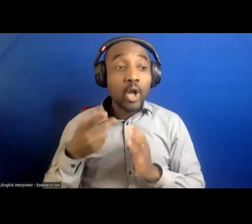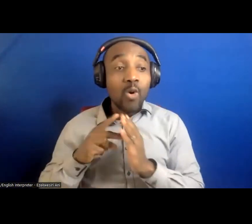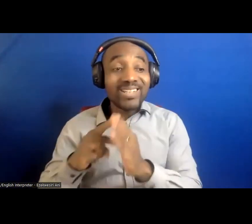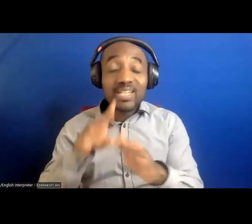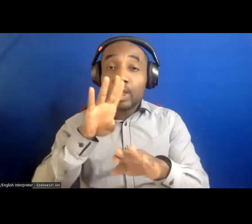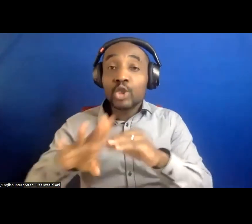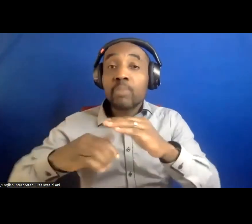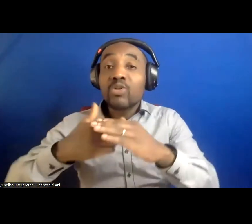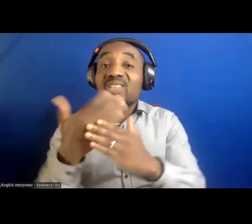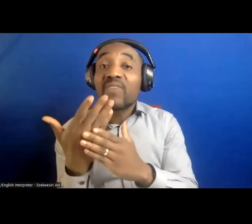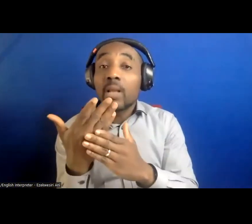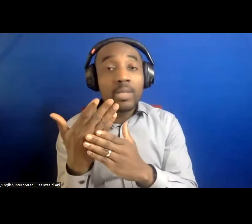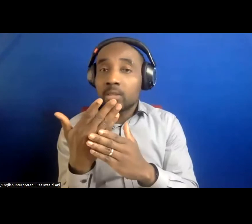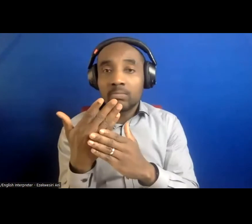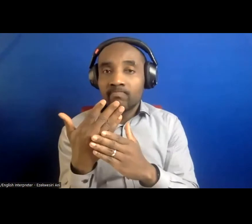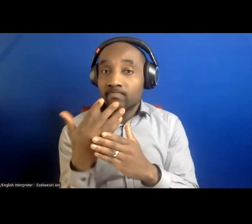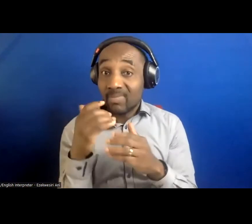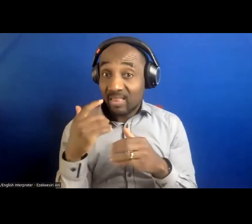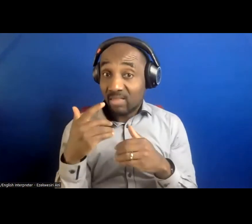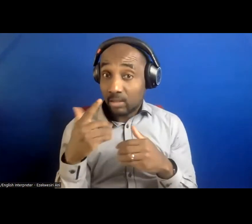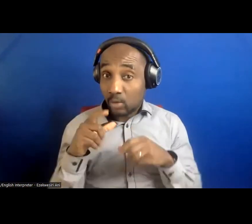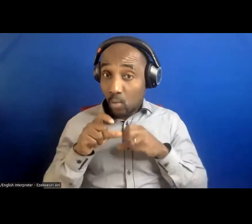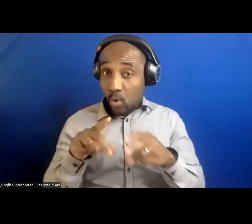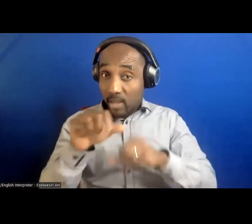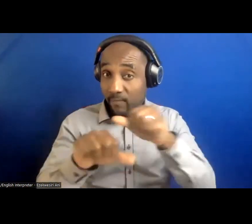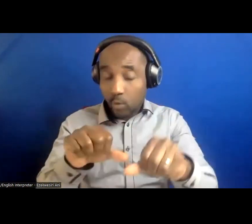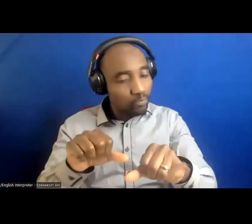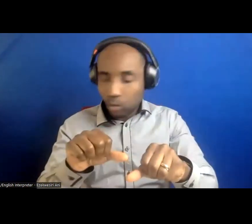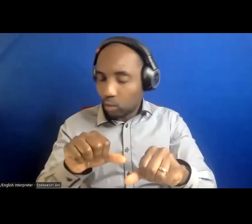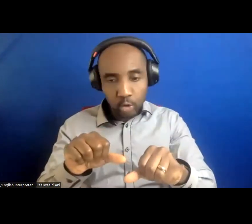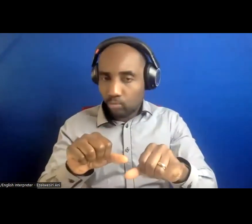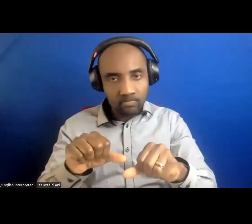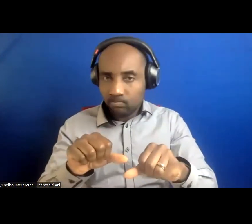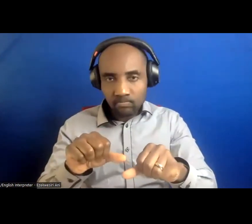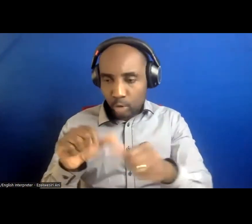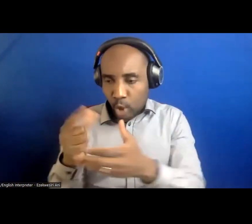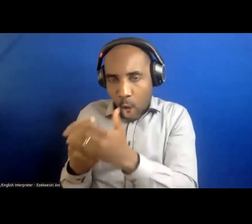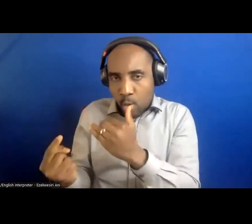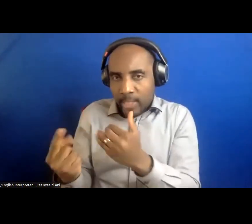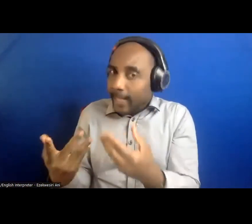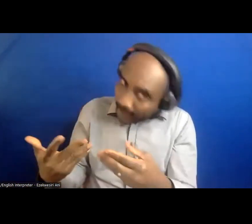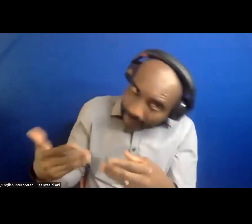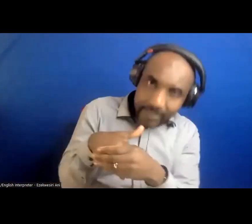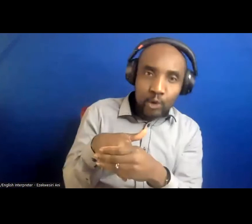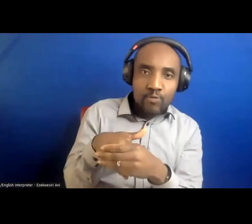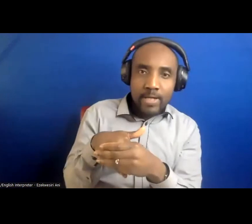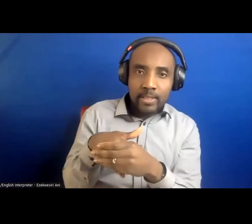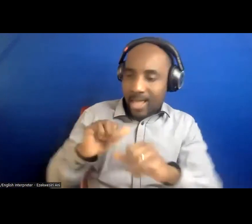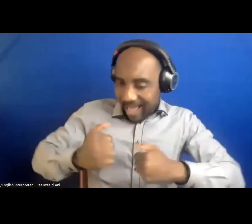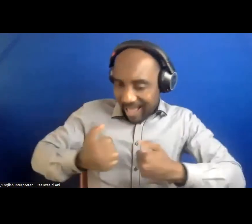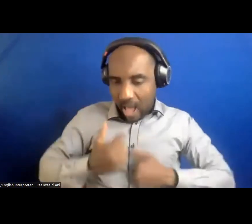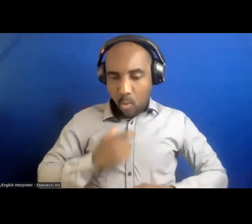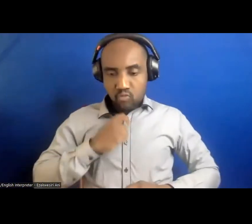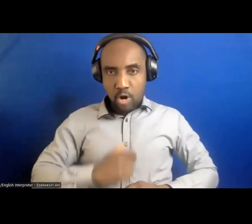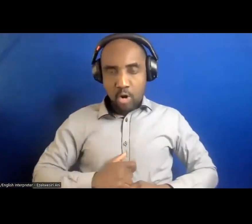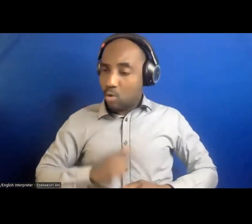development is not the way forward. We must be integrated. We must be allowed to play our part, because we will more than hold our